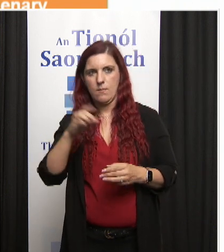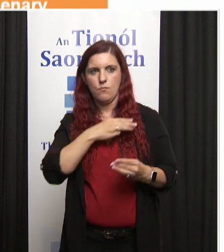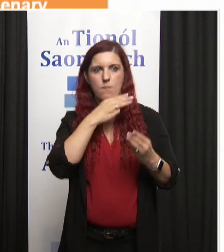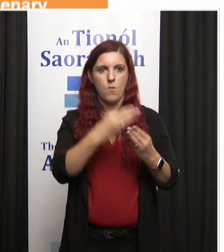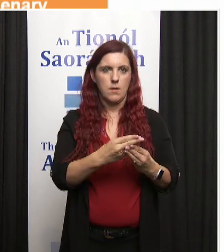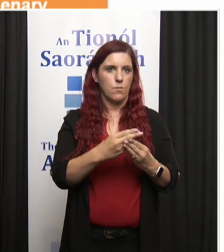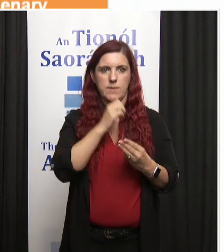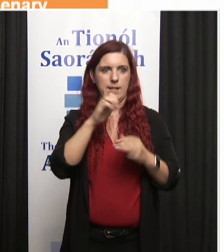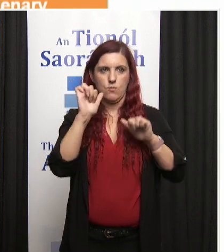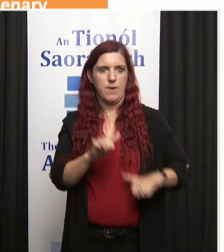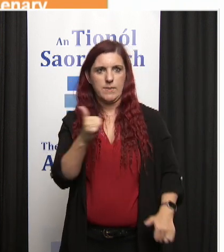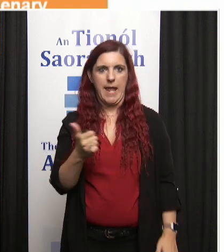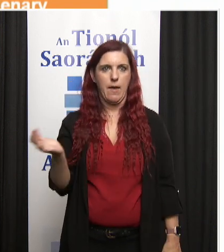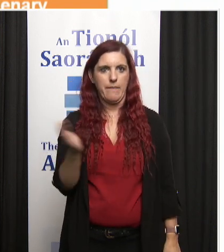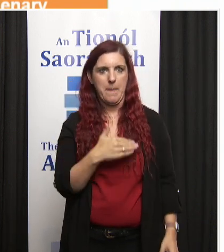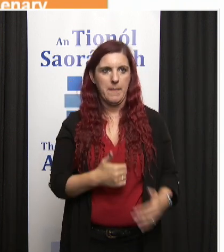them.